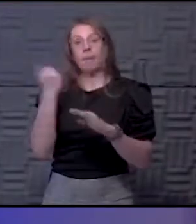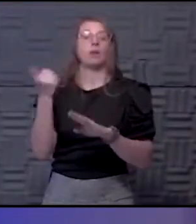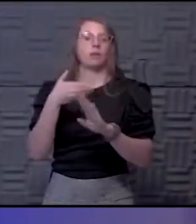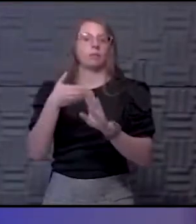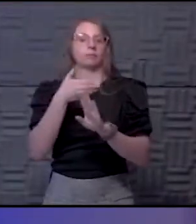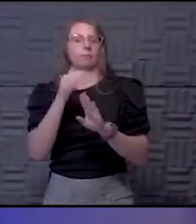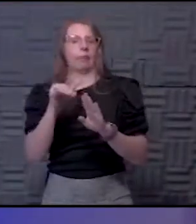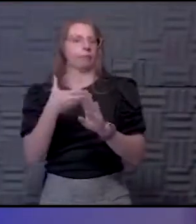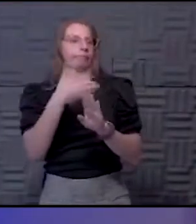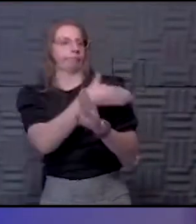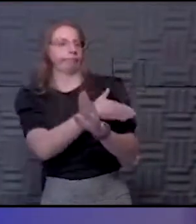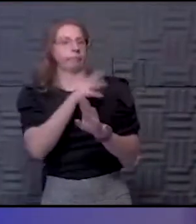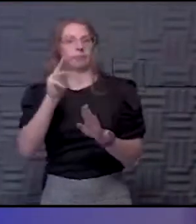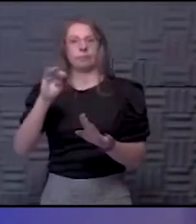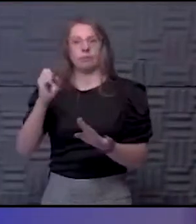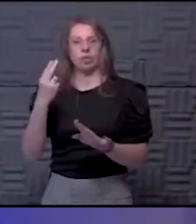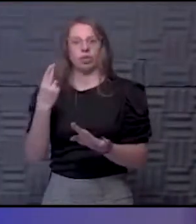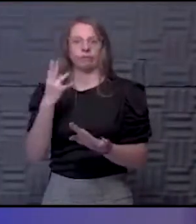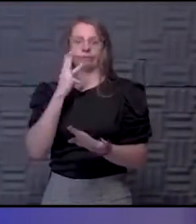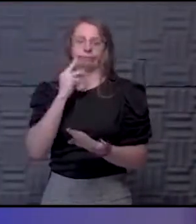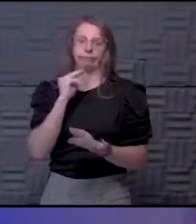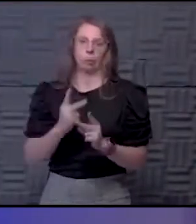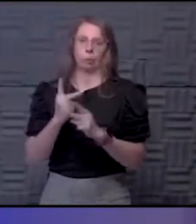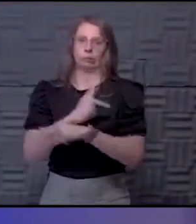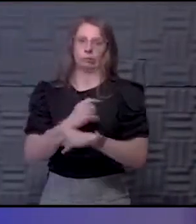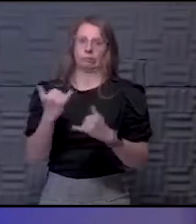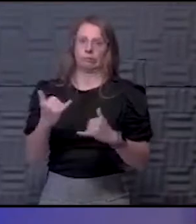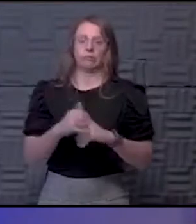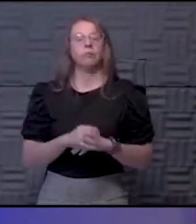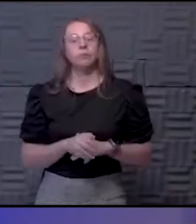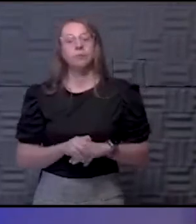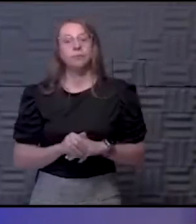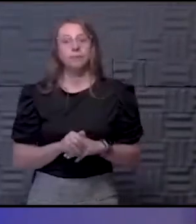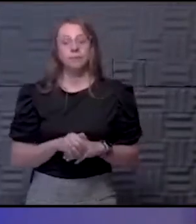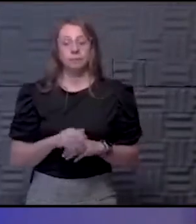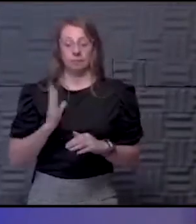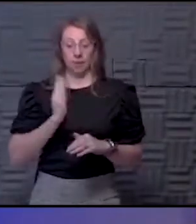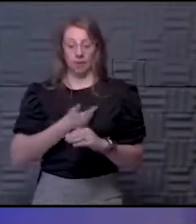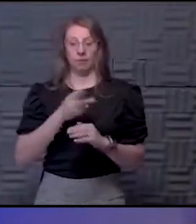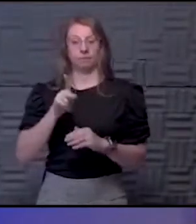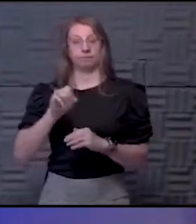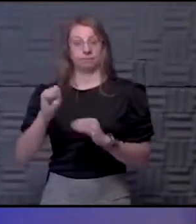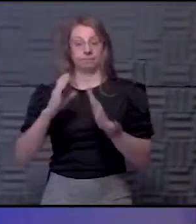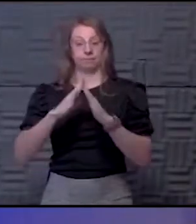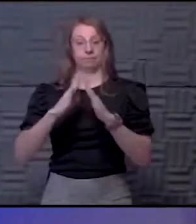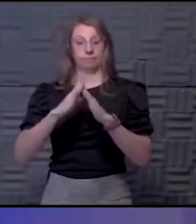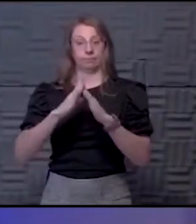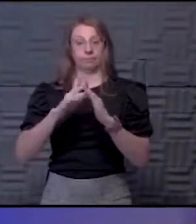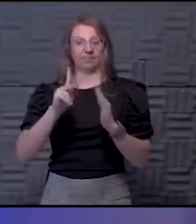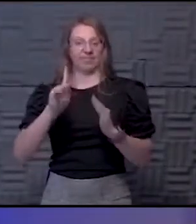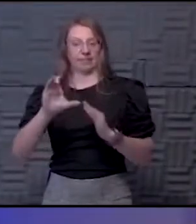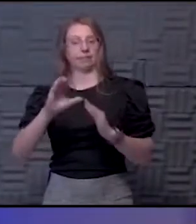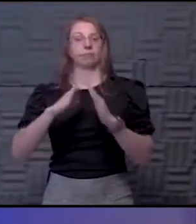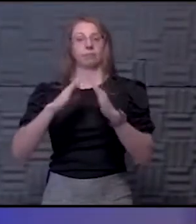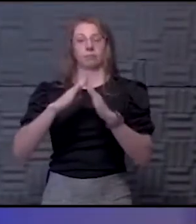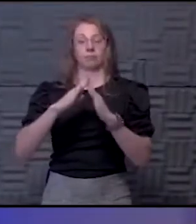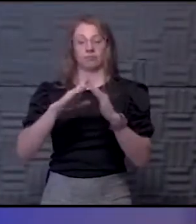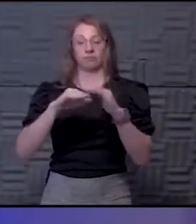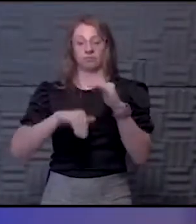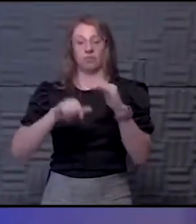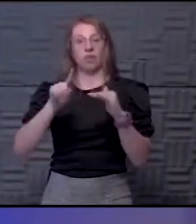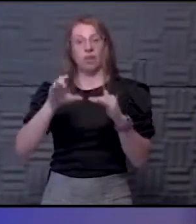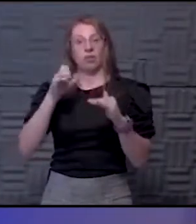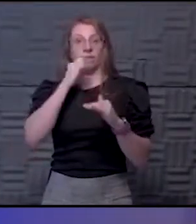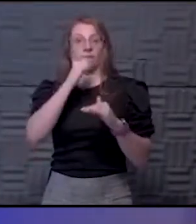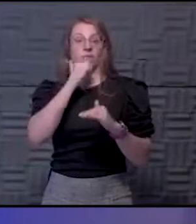better than what Michigan is seeing right now. And in our metropolitan area, our cases continue to be under 100 a day,